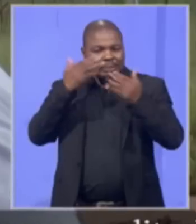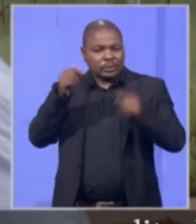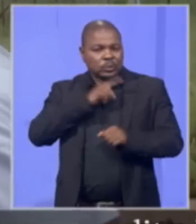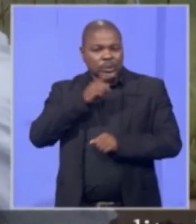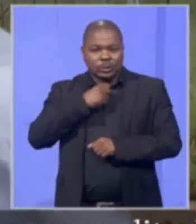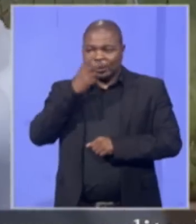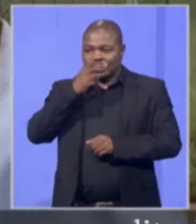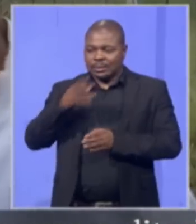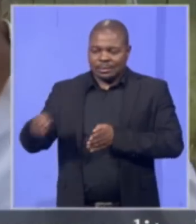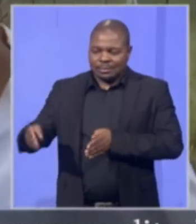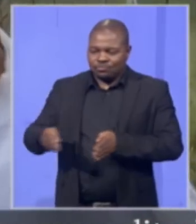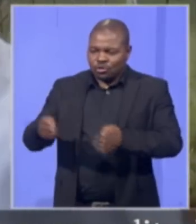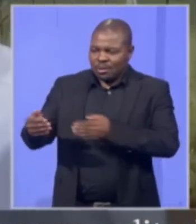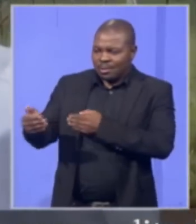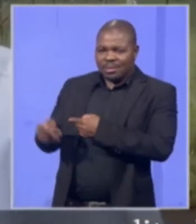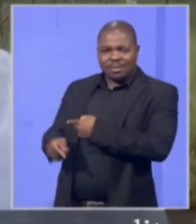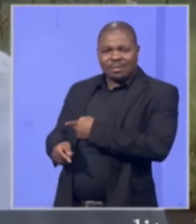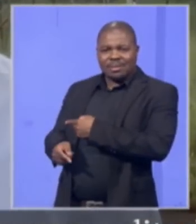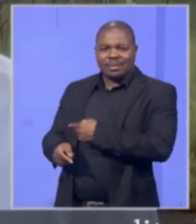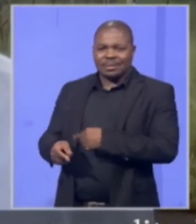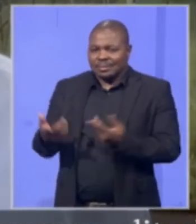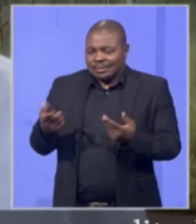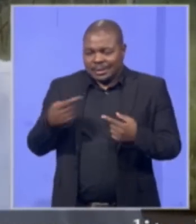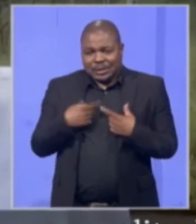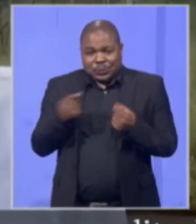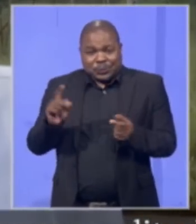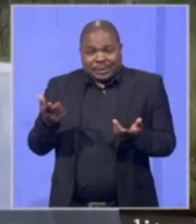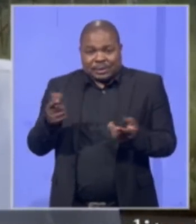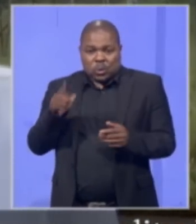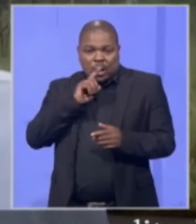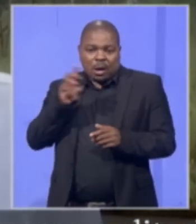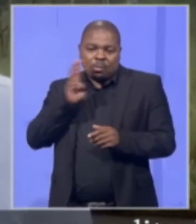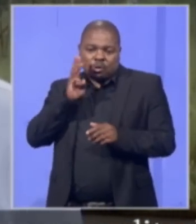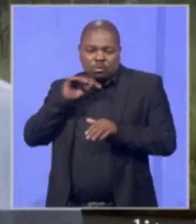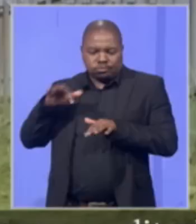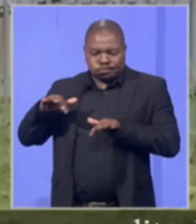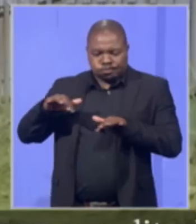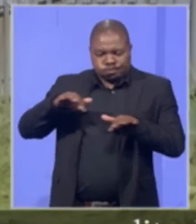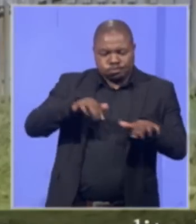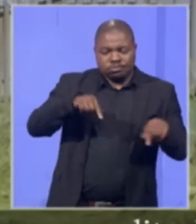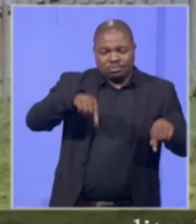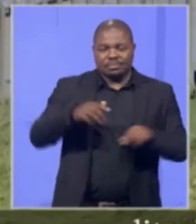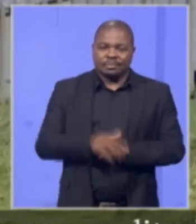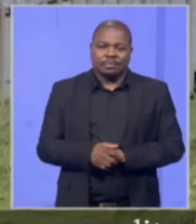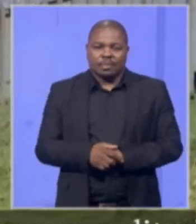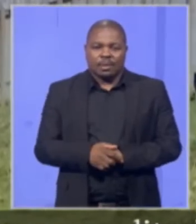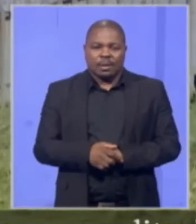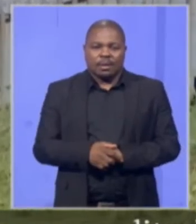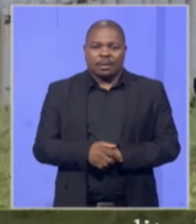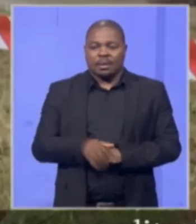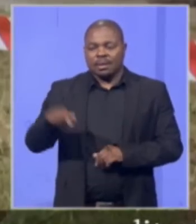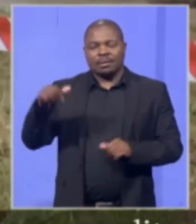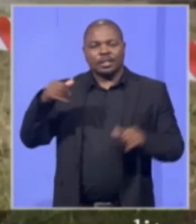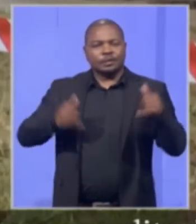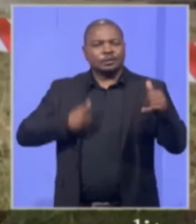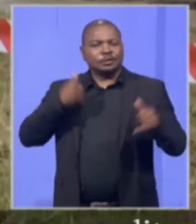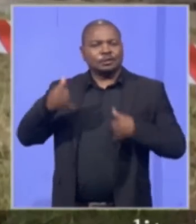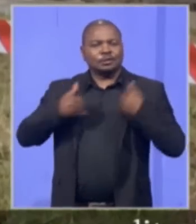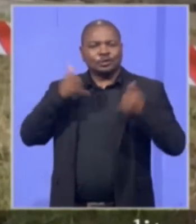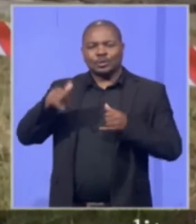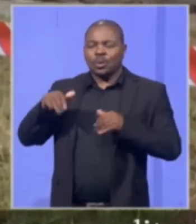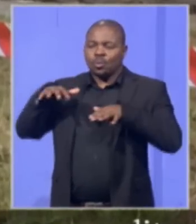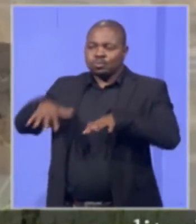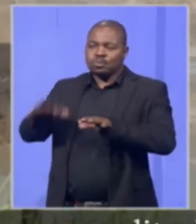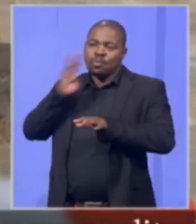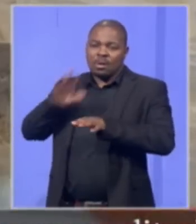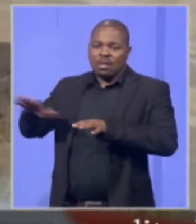le fonokeng so ga gona se re ka setsang ka gore metsi a fitlheletse for rona fana. Go le jalo letamo la boitapoloso la Berespreid